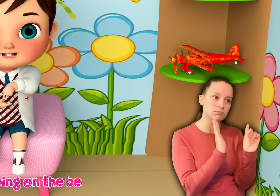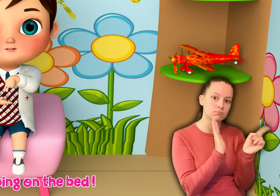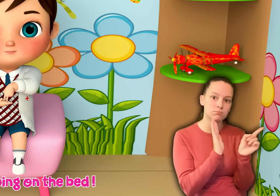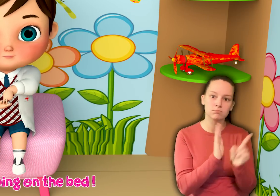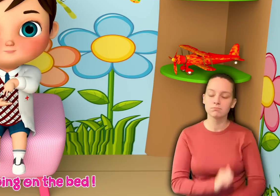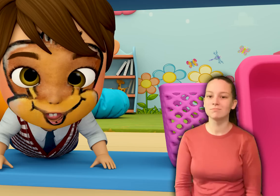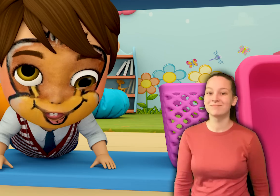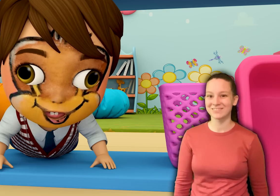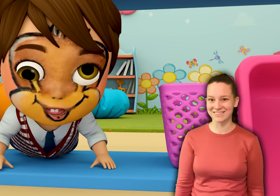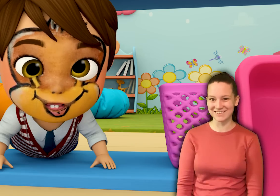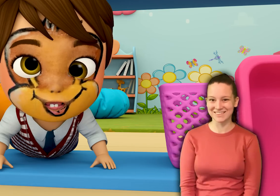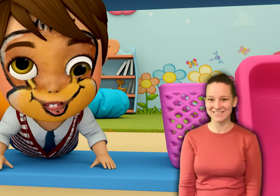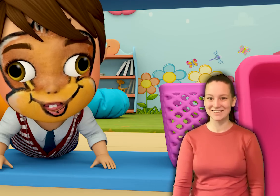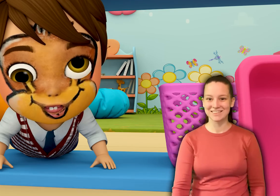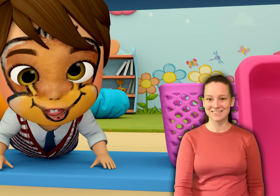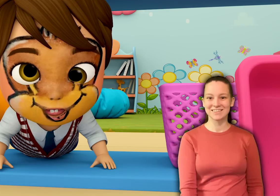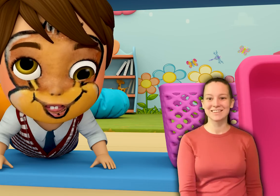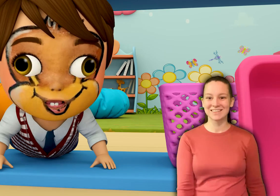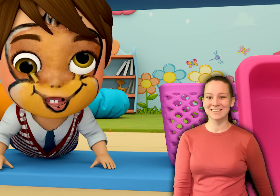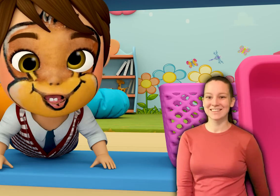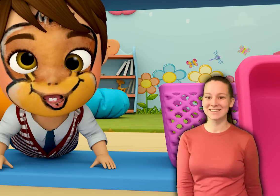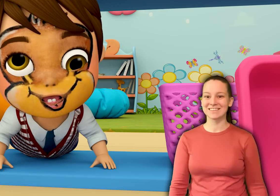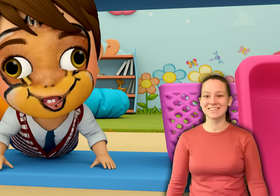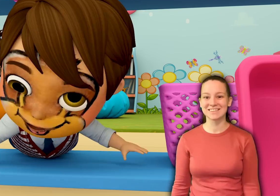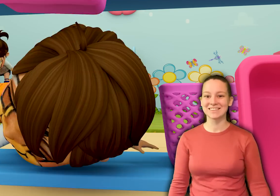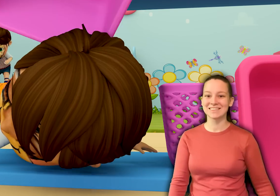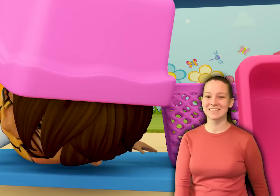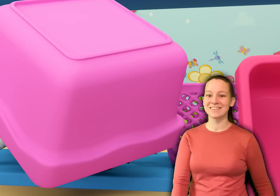on the bed